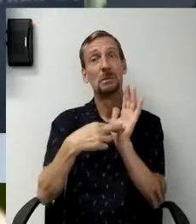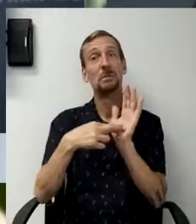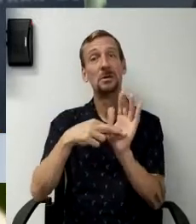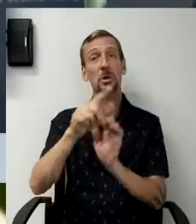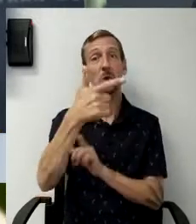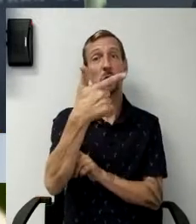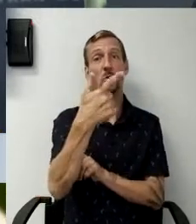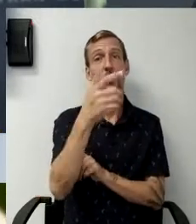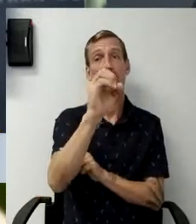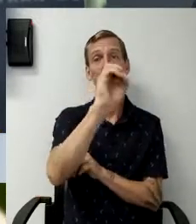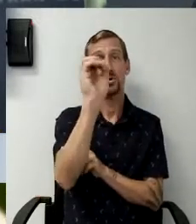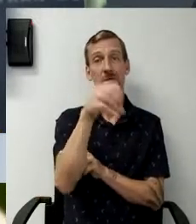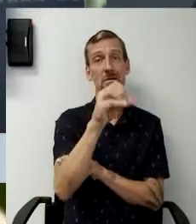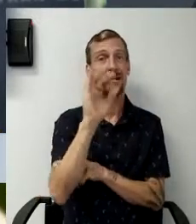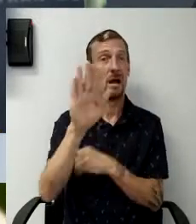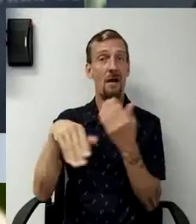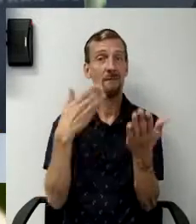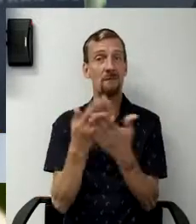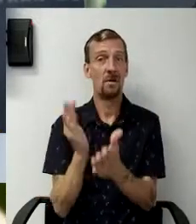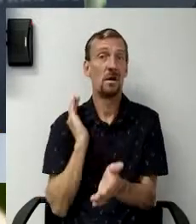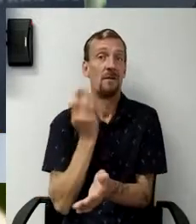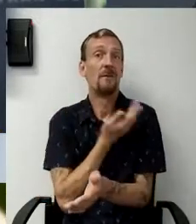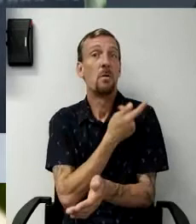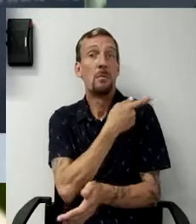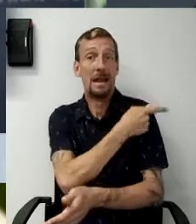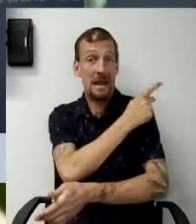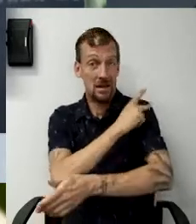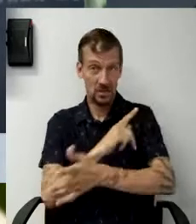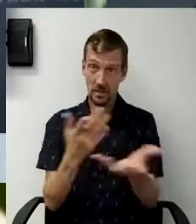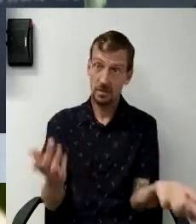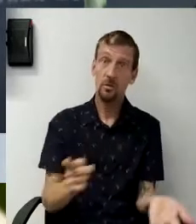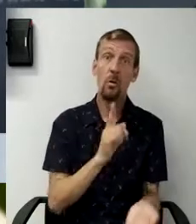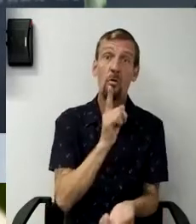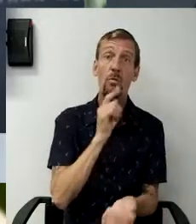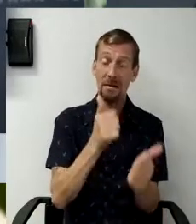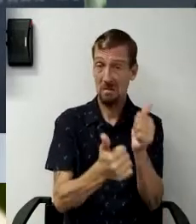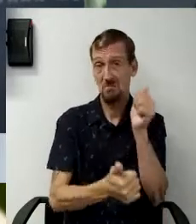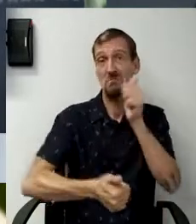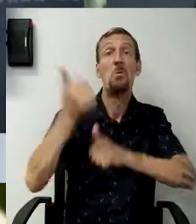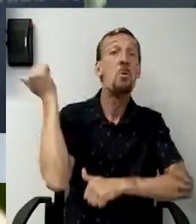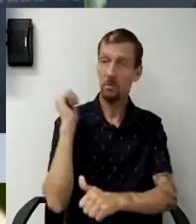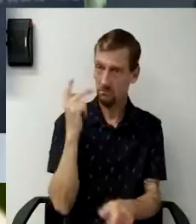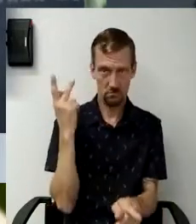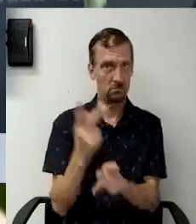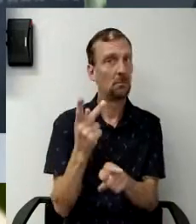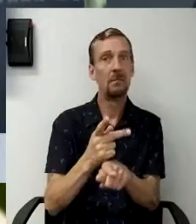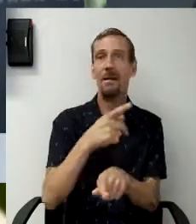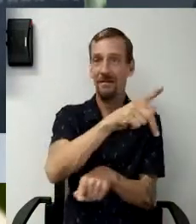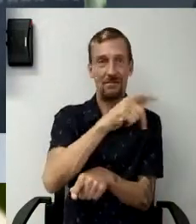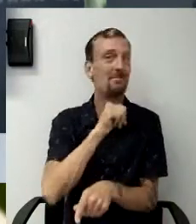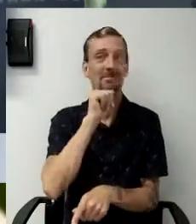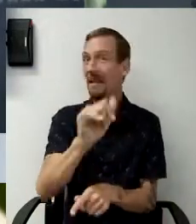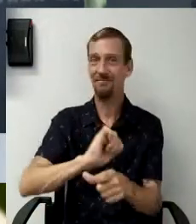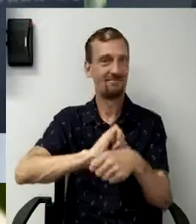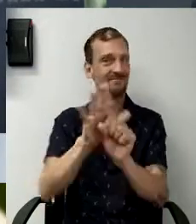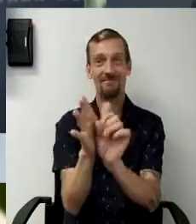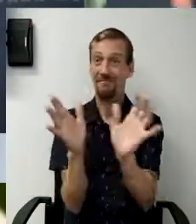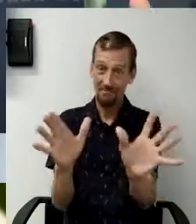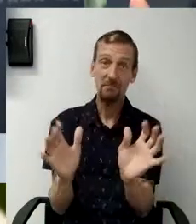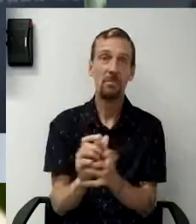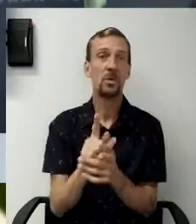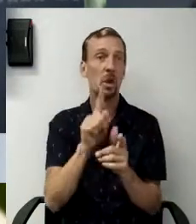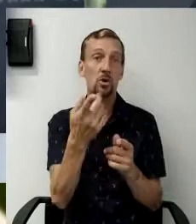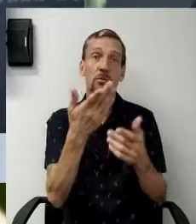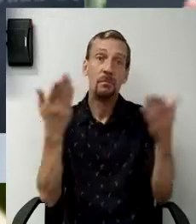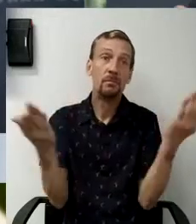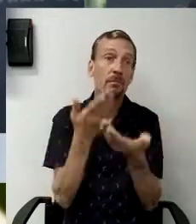21% of our total patients. So still the vast majority of patients we're taking care of are non-COVID. They're just